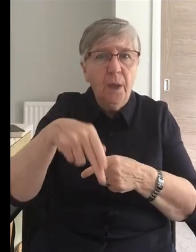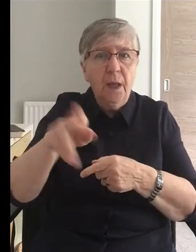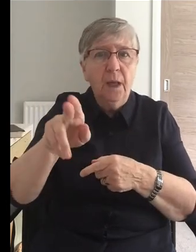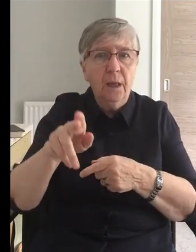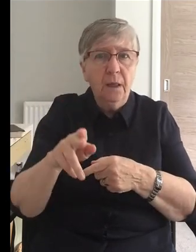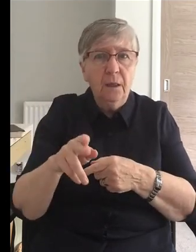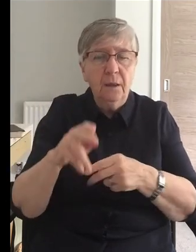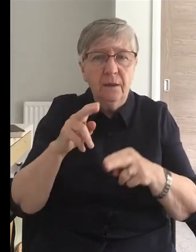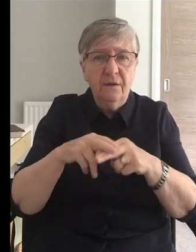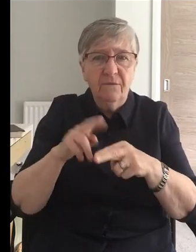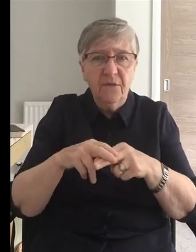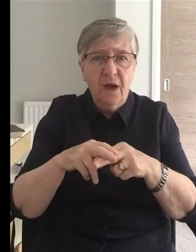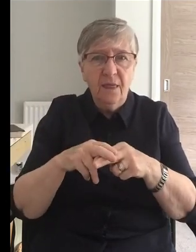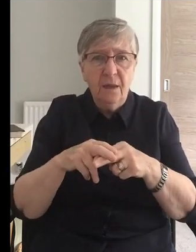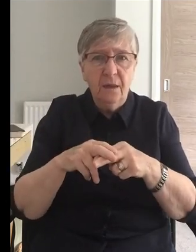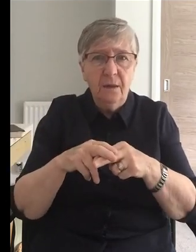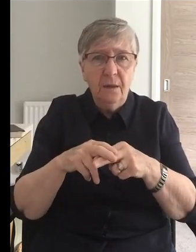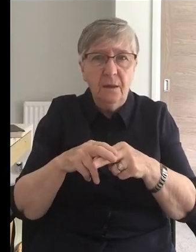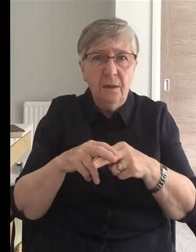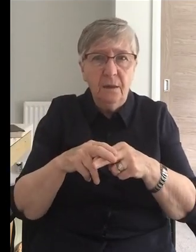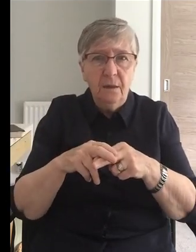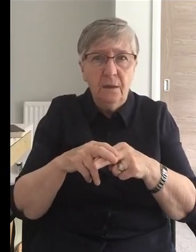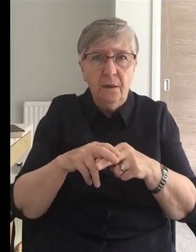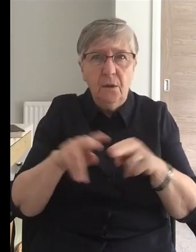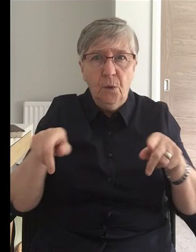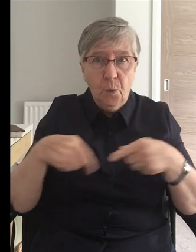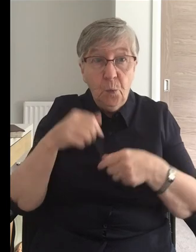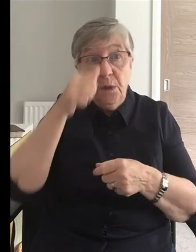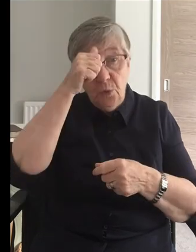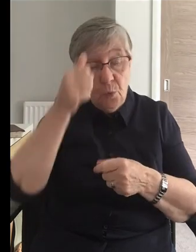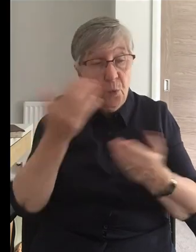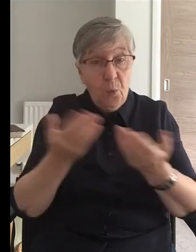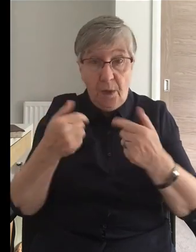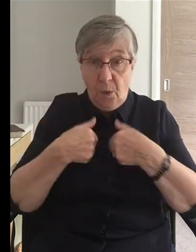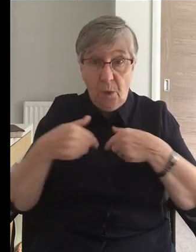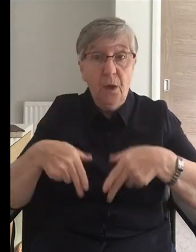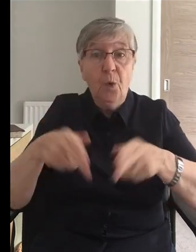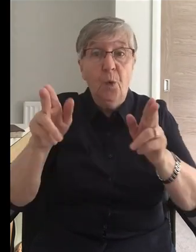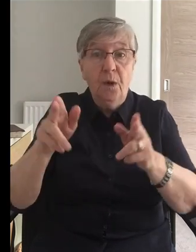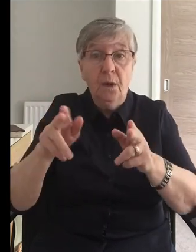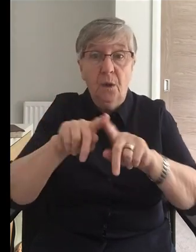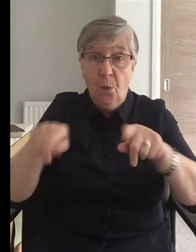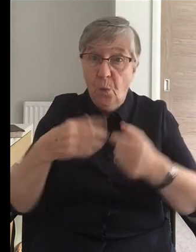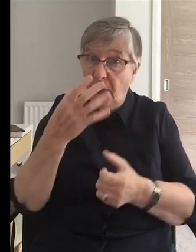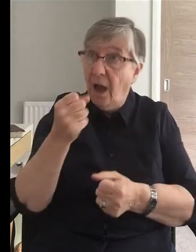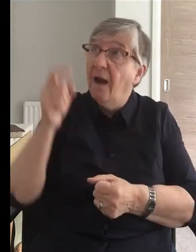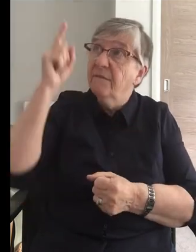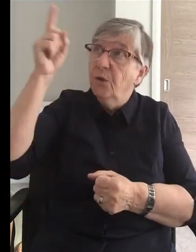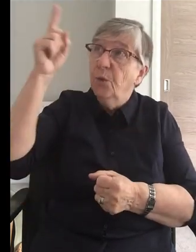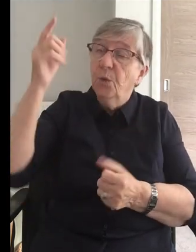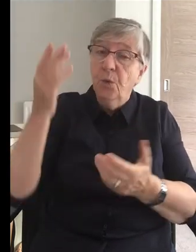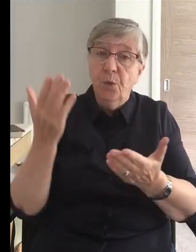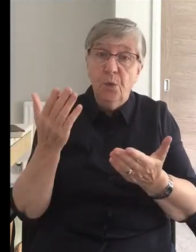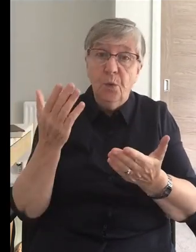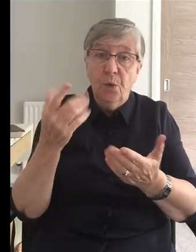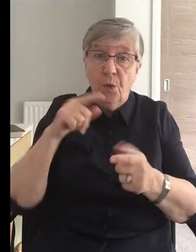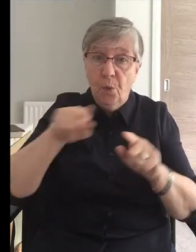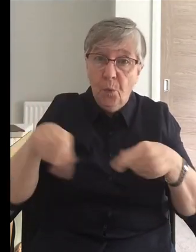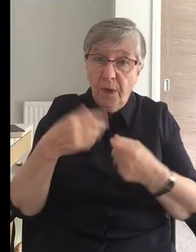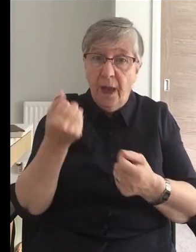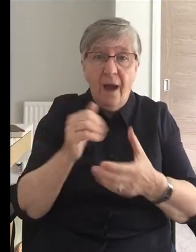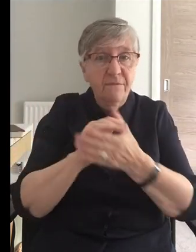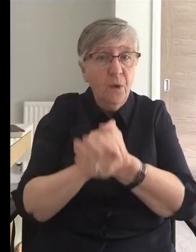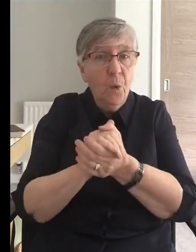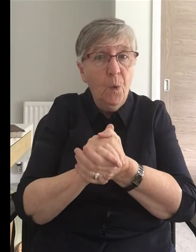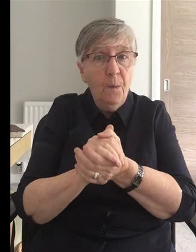Father, we do. We know where we're going. We have you. We have the hope